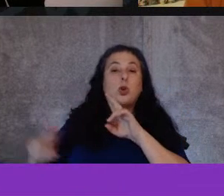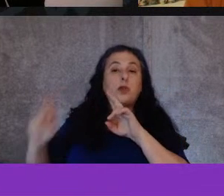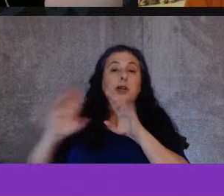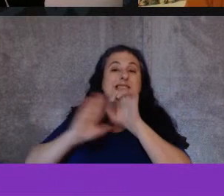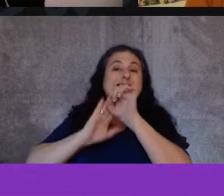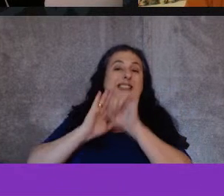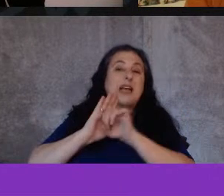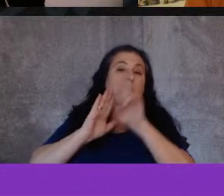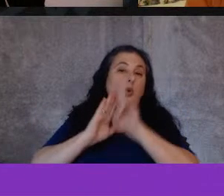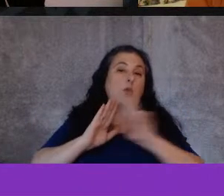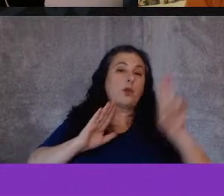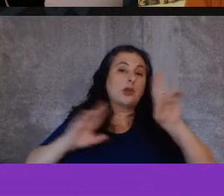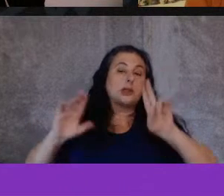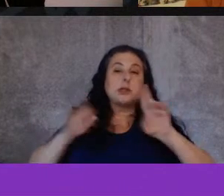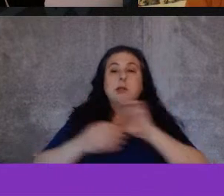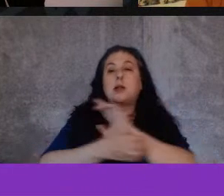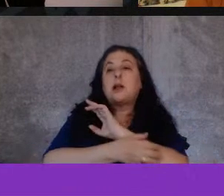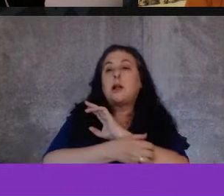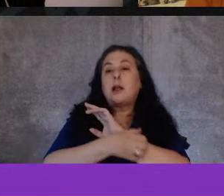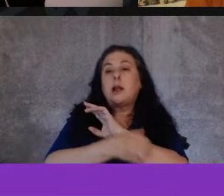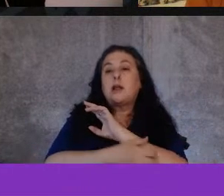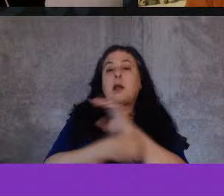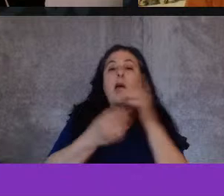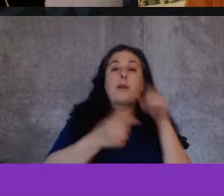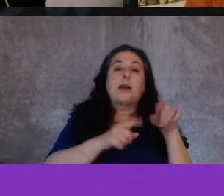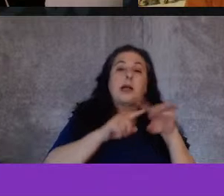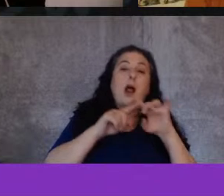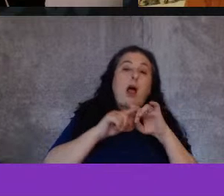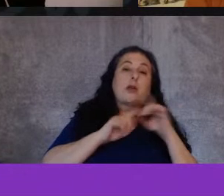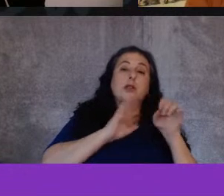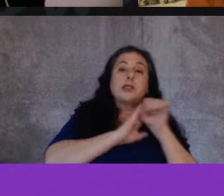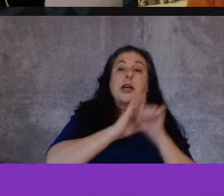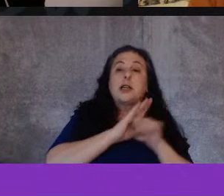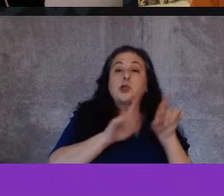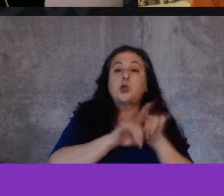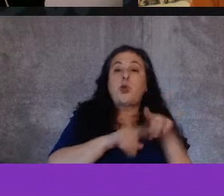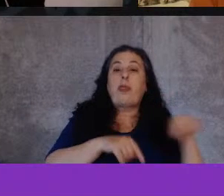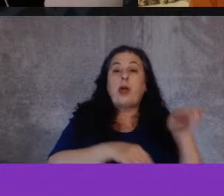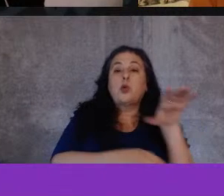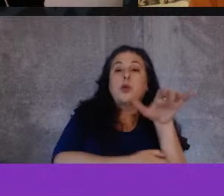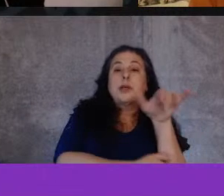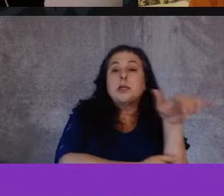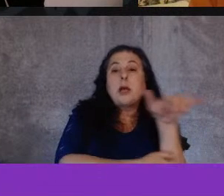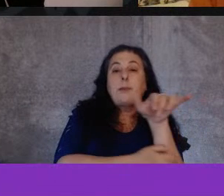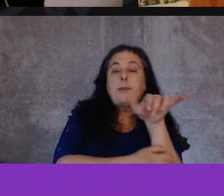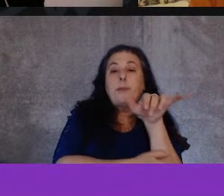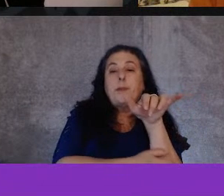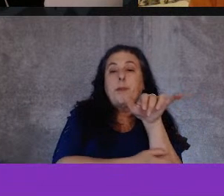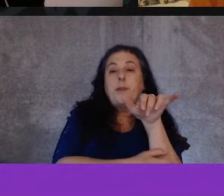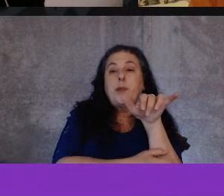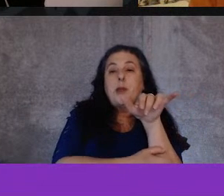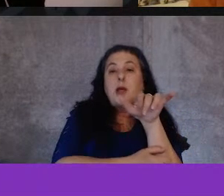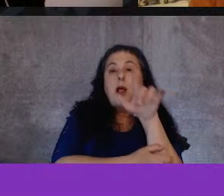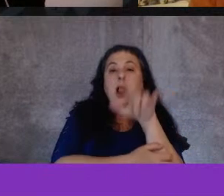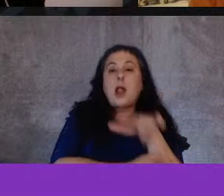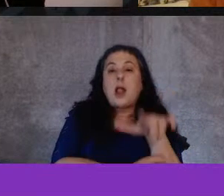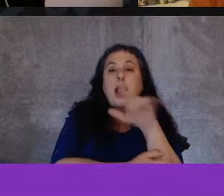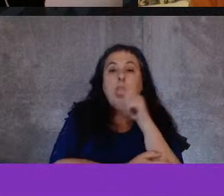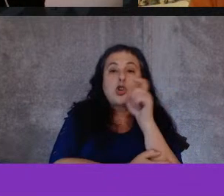state universities. It's going on in other states. They're doing it too, oftentimes through their land grant